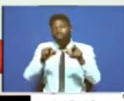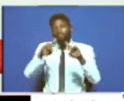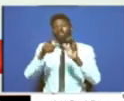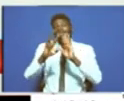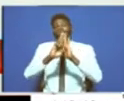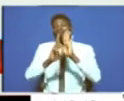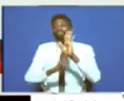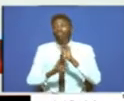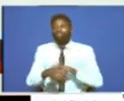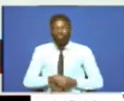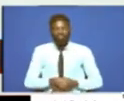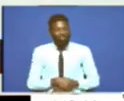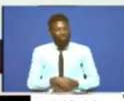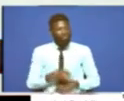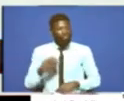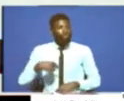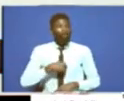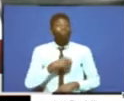before you get to revocation. So